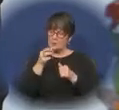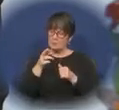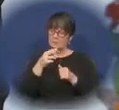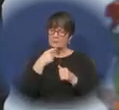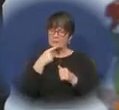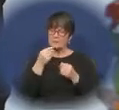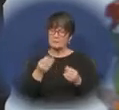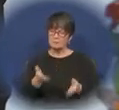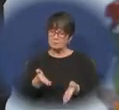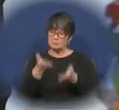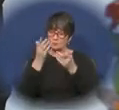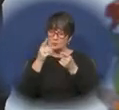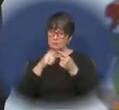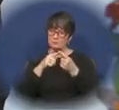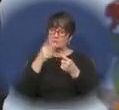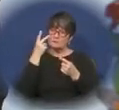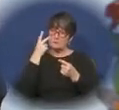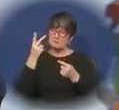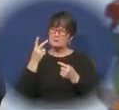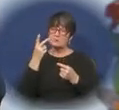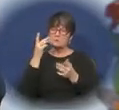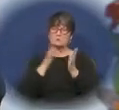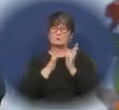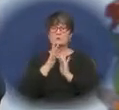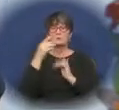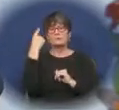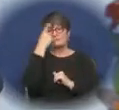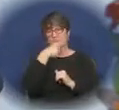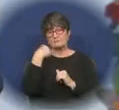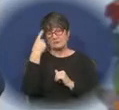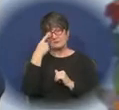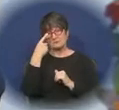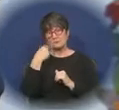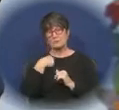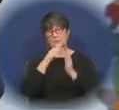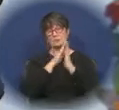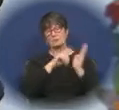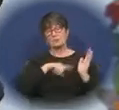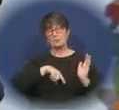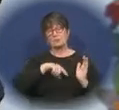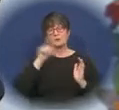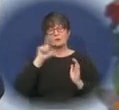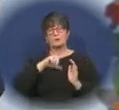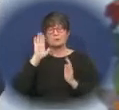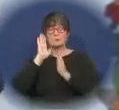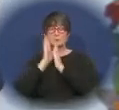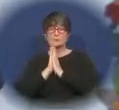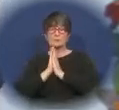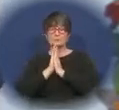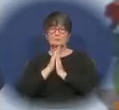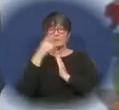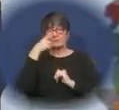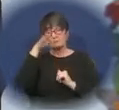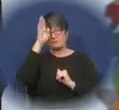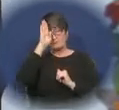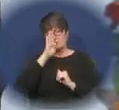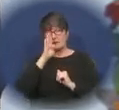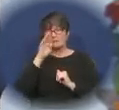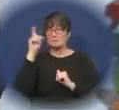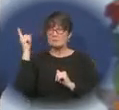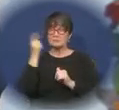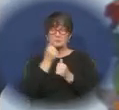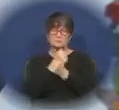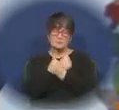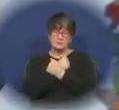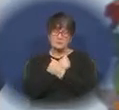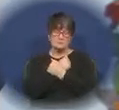new life of the resurrection of Jesus, we pray to the Lord. Lord, hear our prayer. For God, in his infinite love